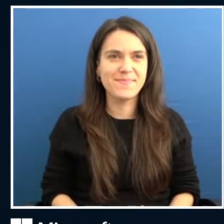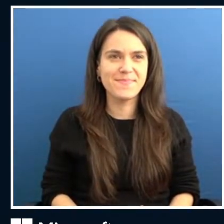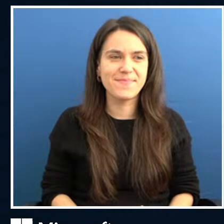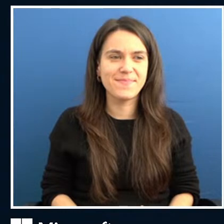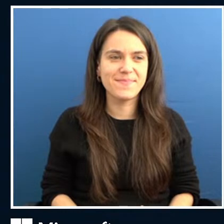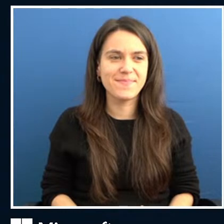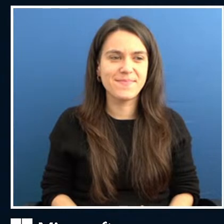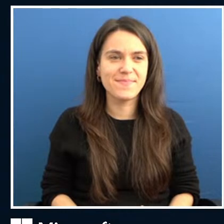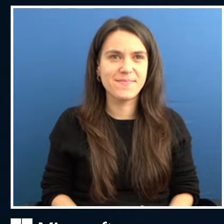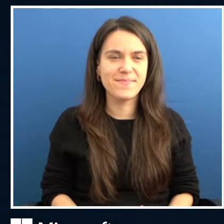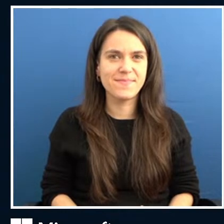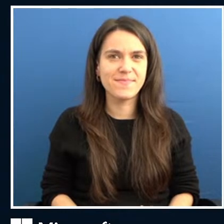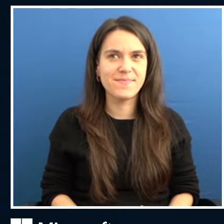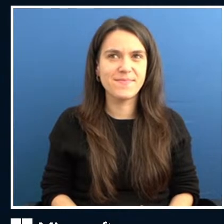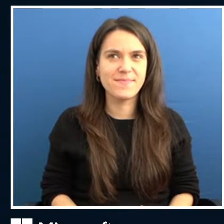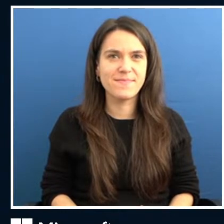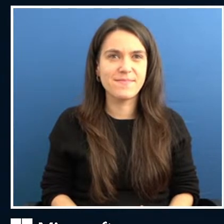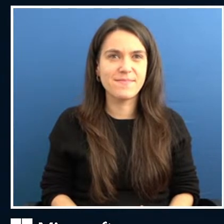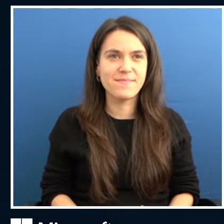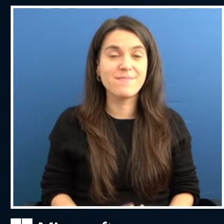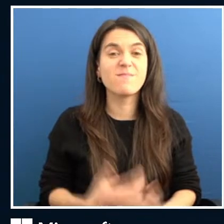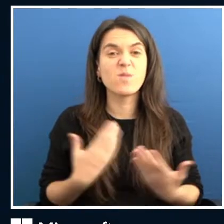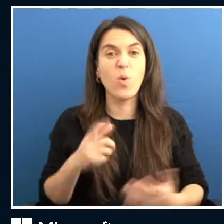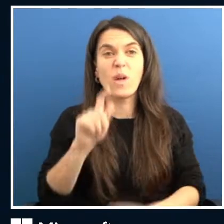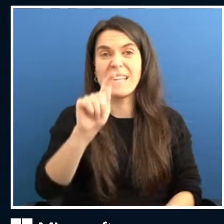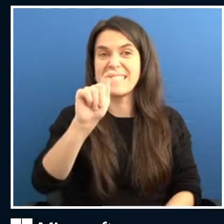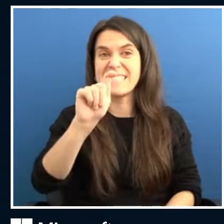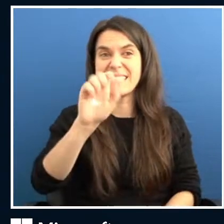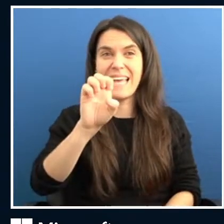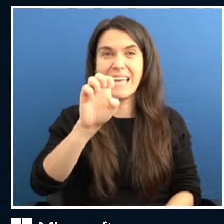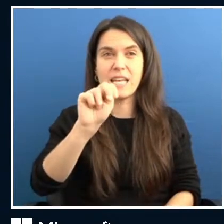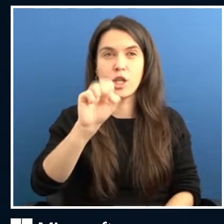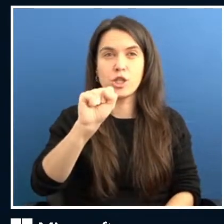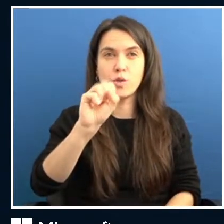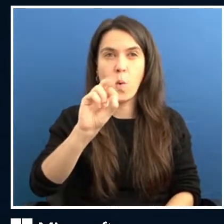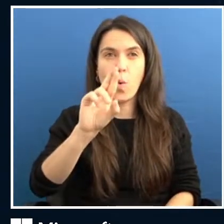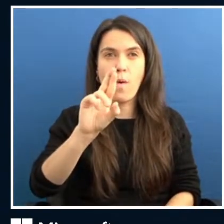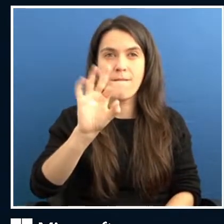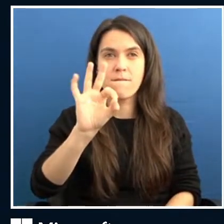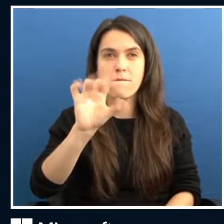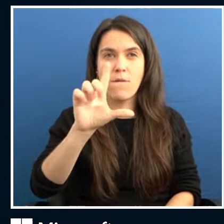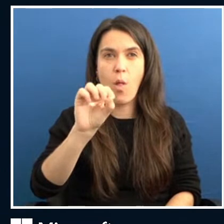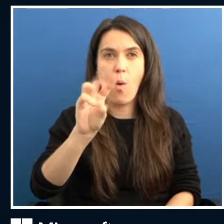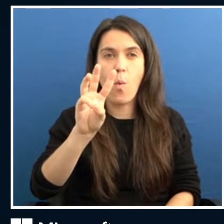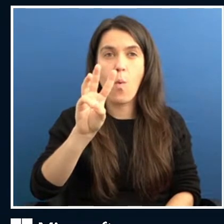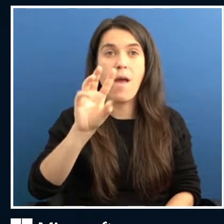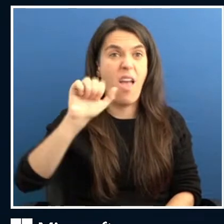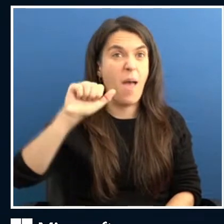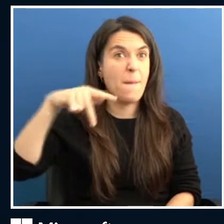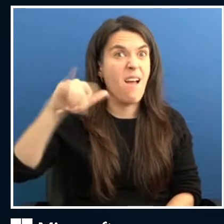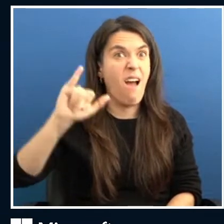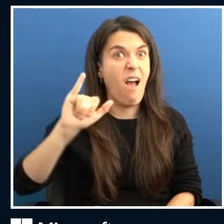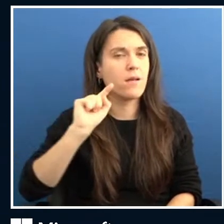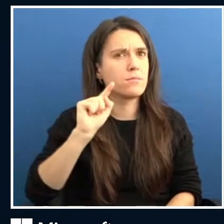most of the work for us, since they already have large number of pre-trained models.